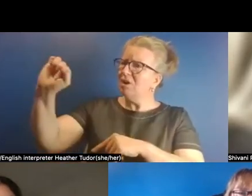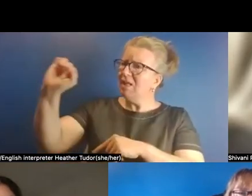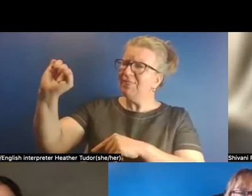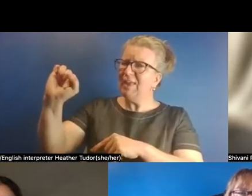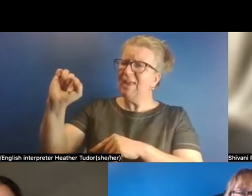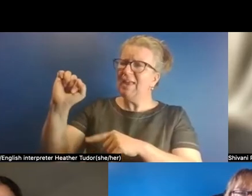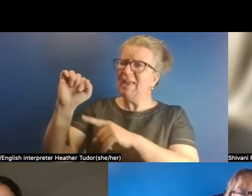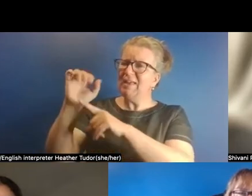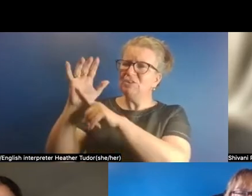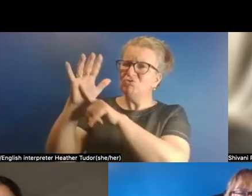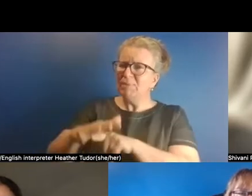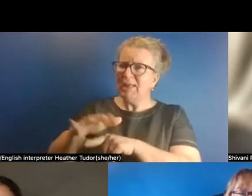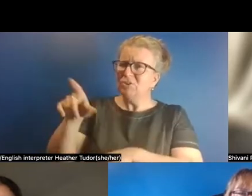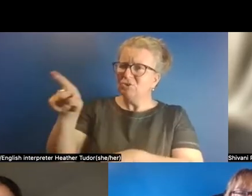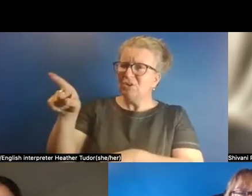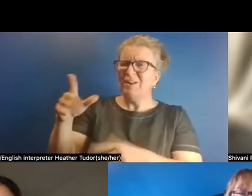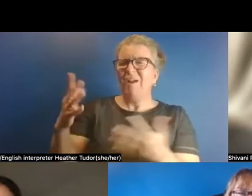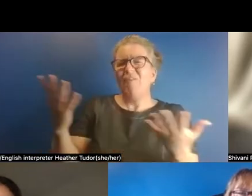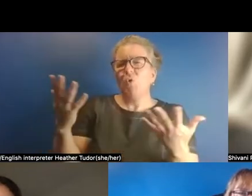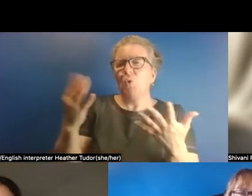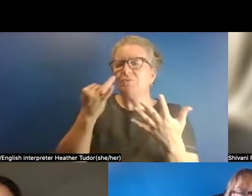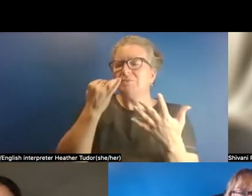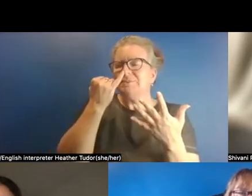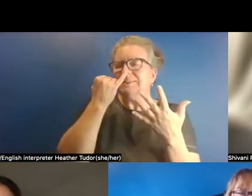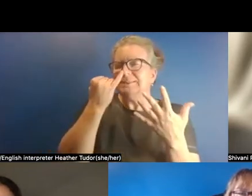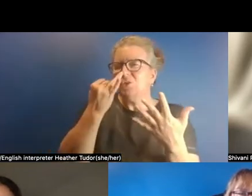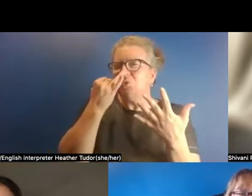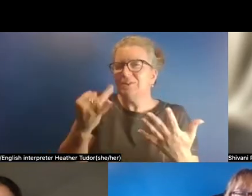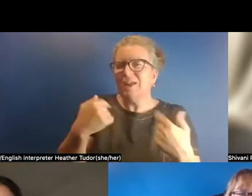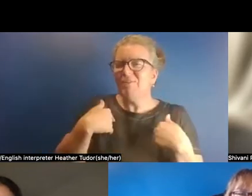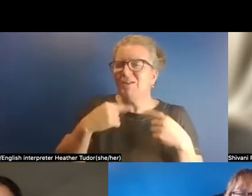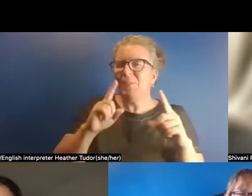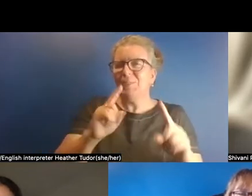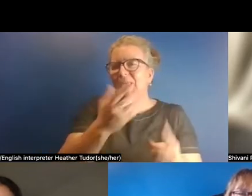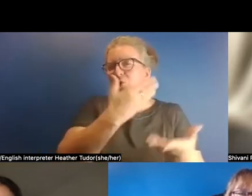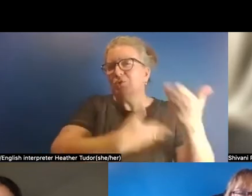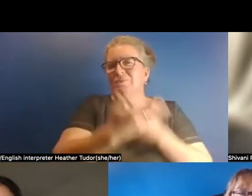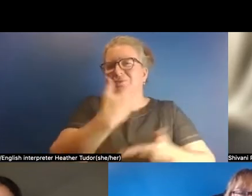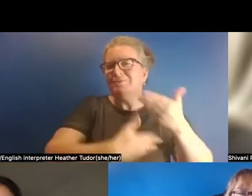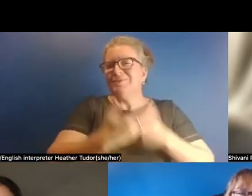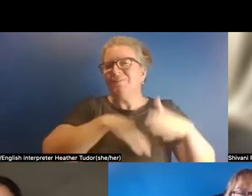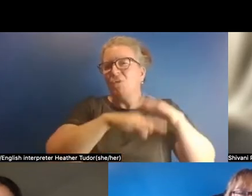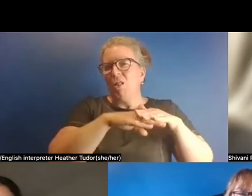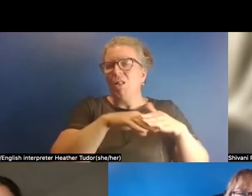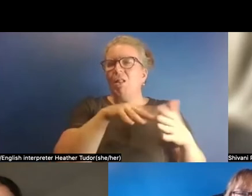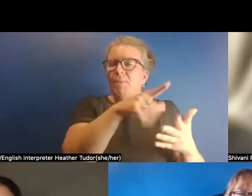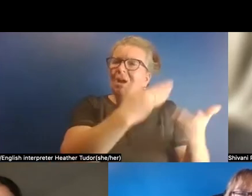me in this manner, but they said that there is nothing wrong with you. It's really their fault, and